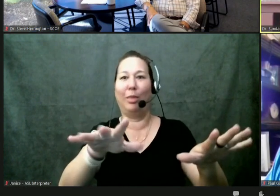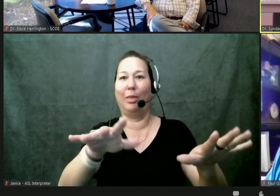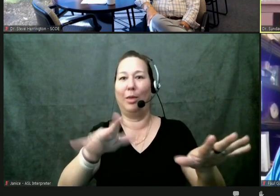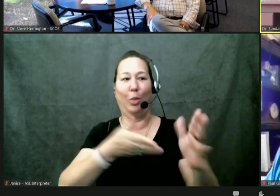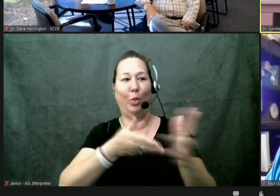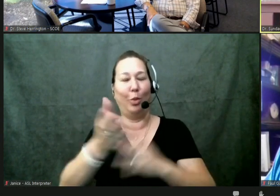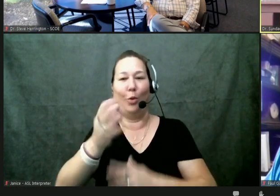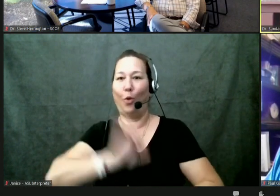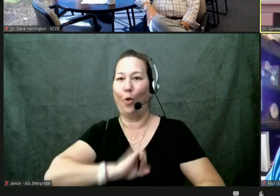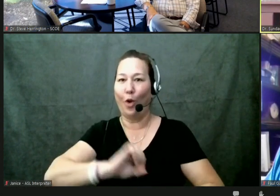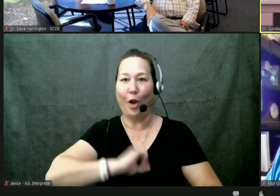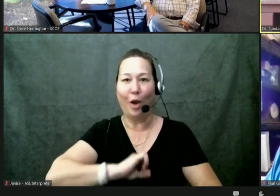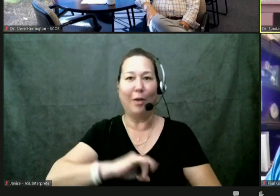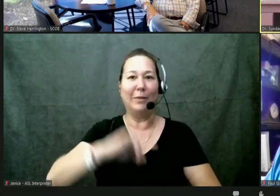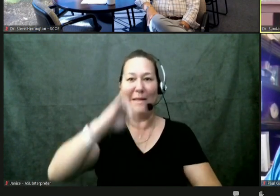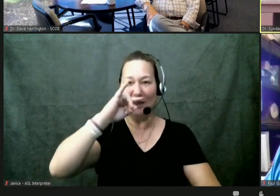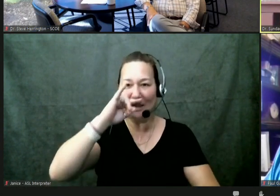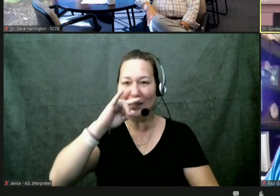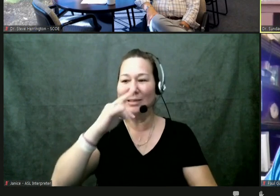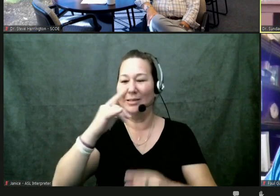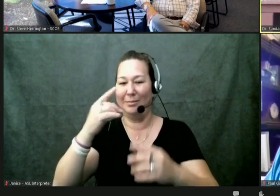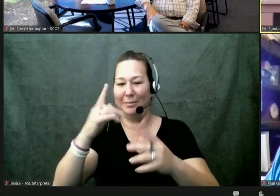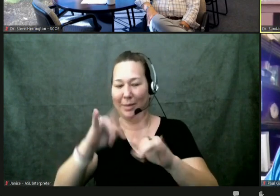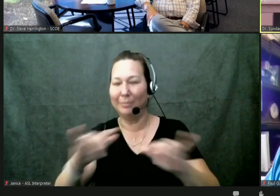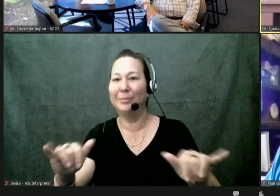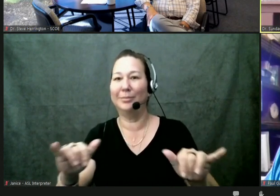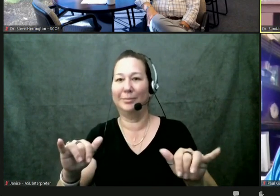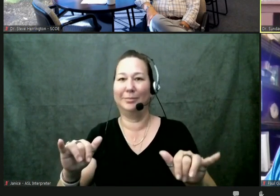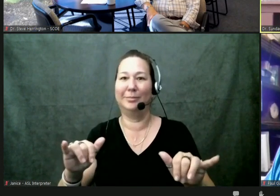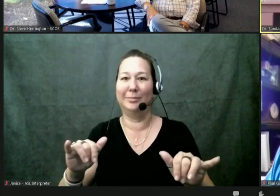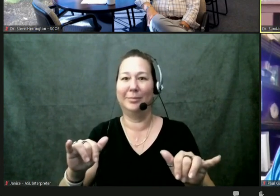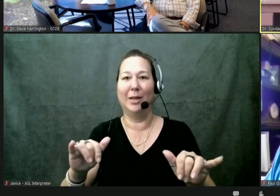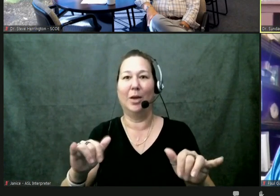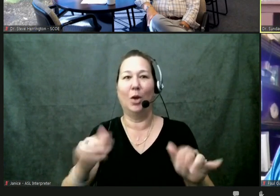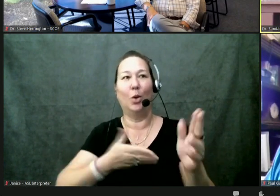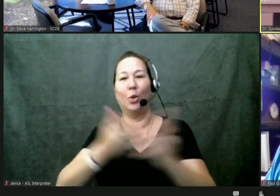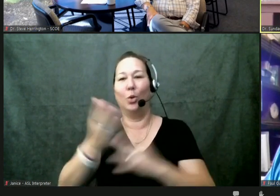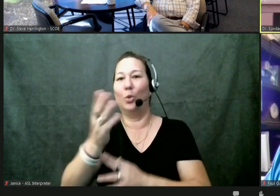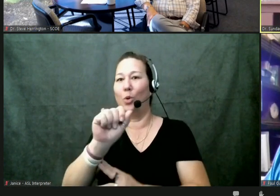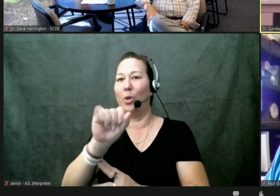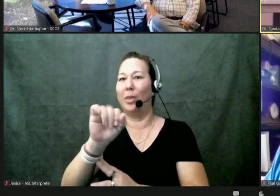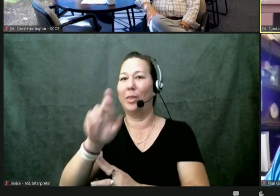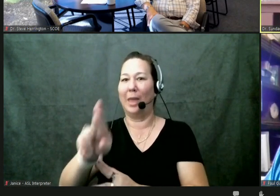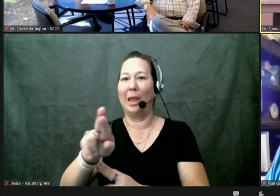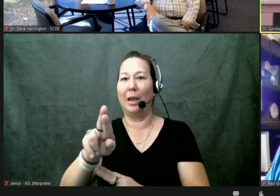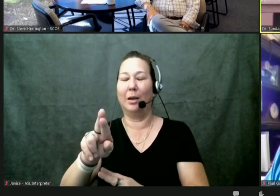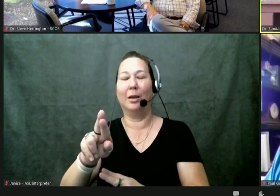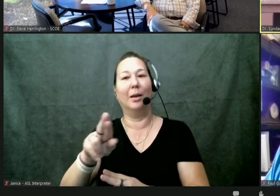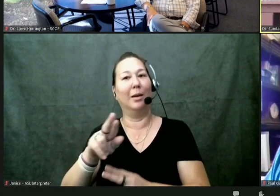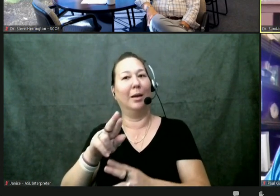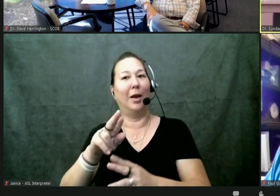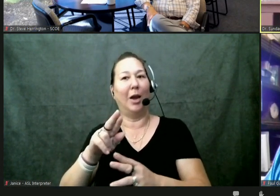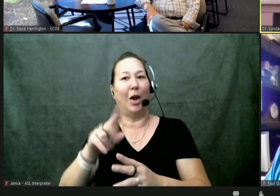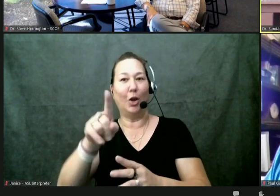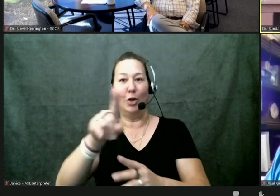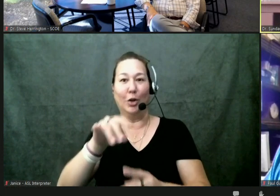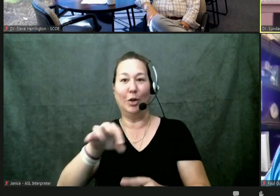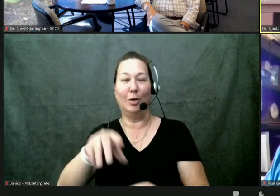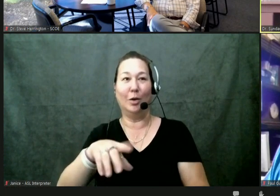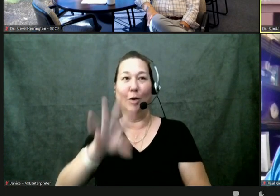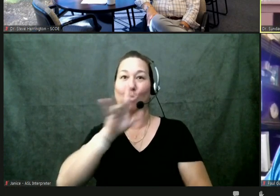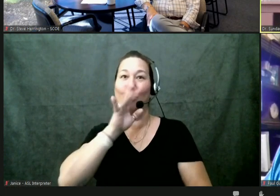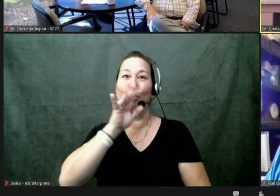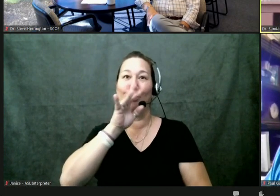nuclei, as well as in more direct airborne transmission, wearing a facial covering makes total sense to try to protect other people